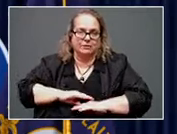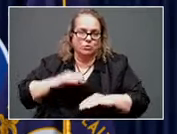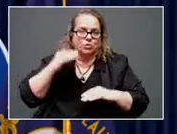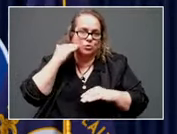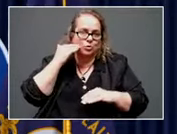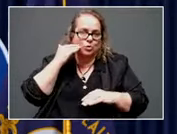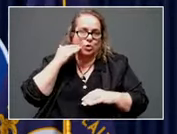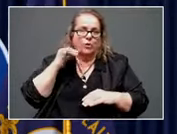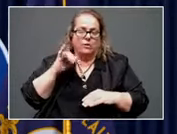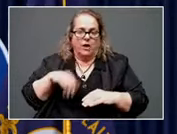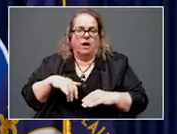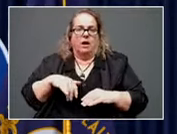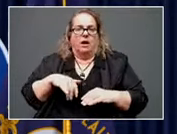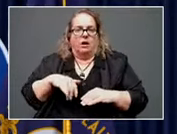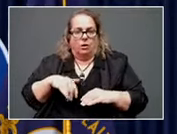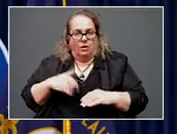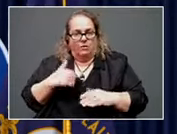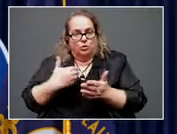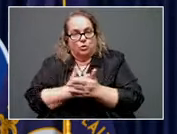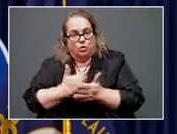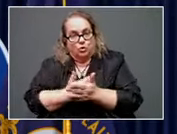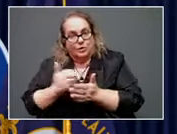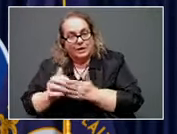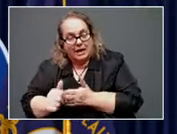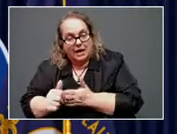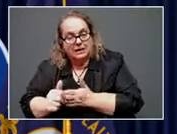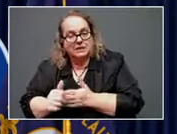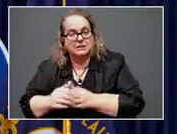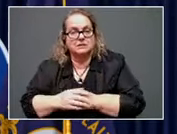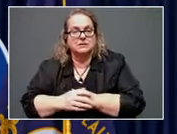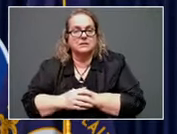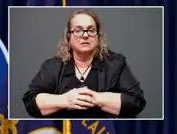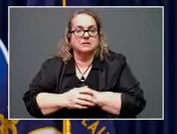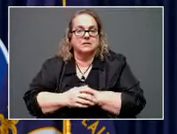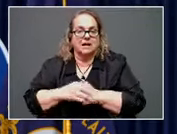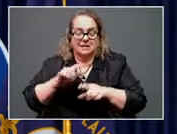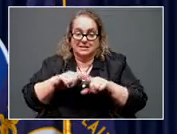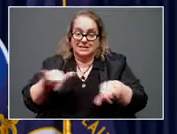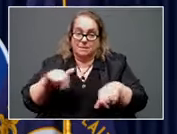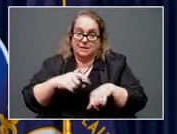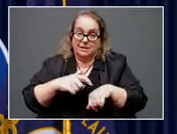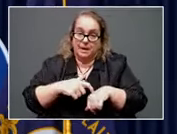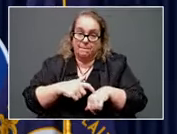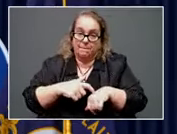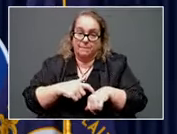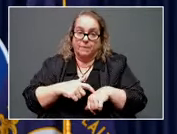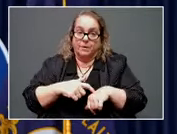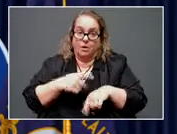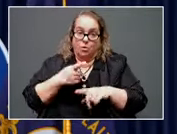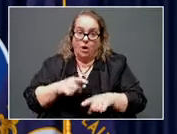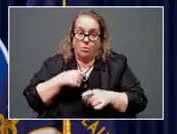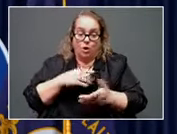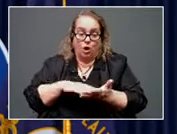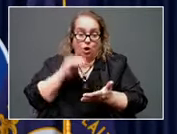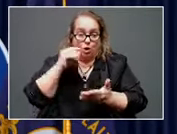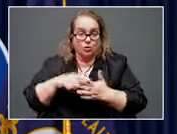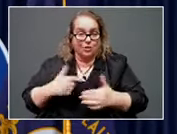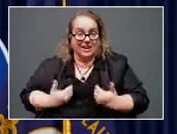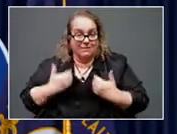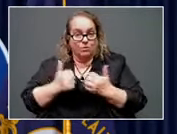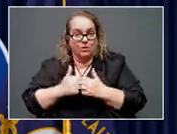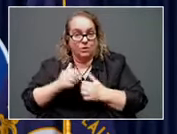have new guidance. At the same time, while we learn to live with COVID, we